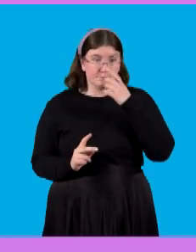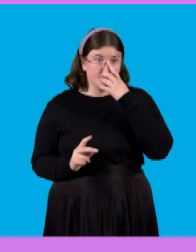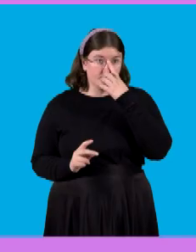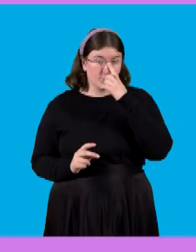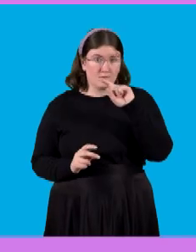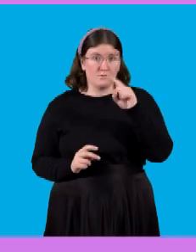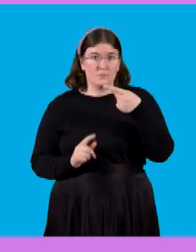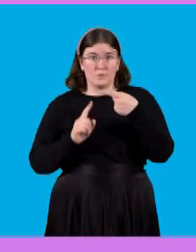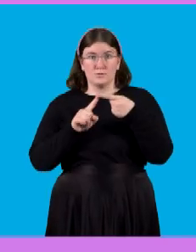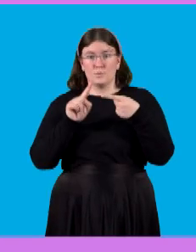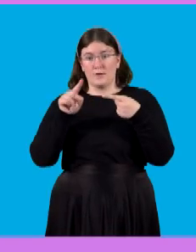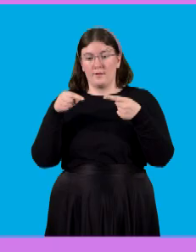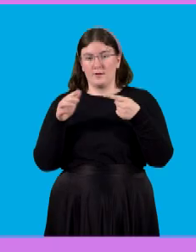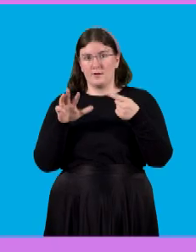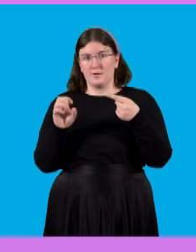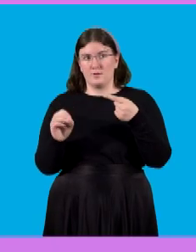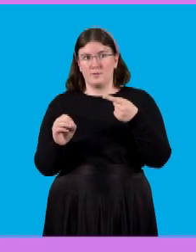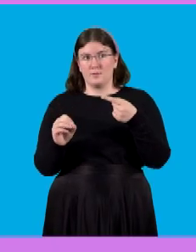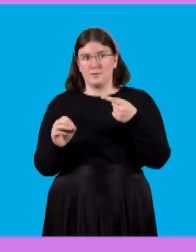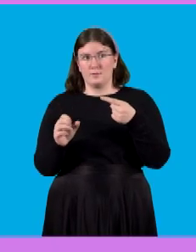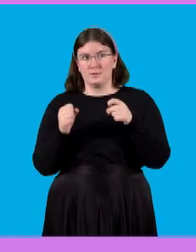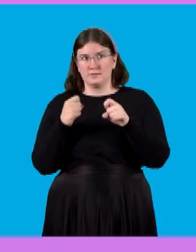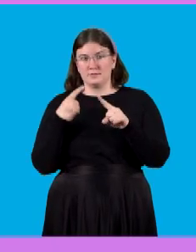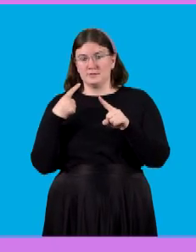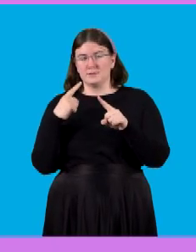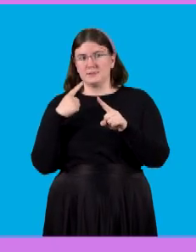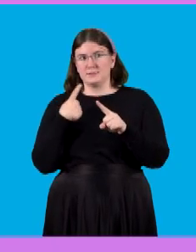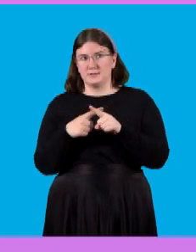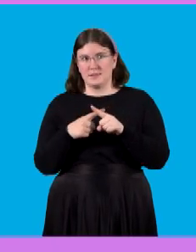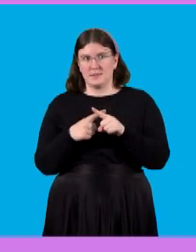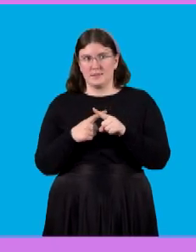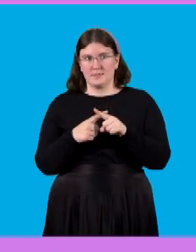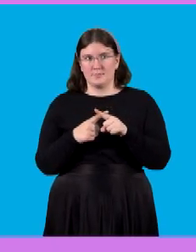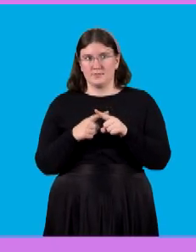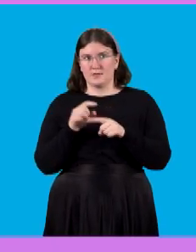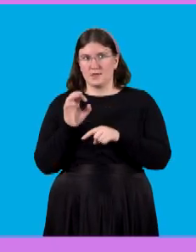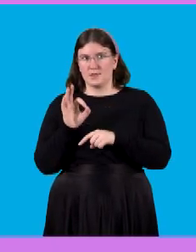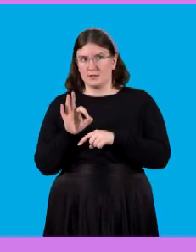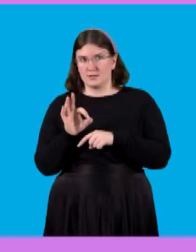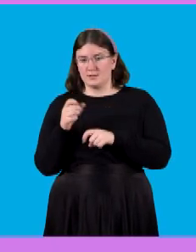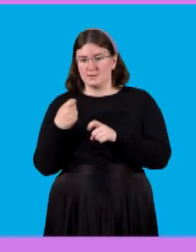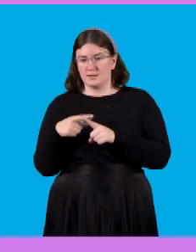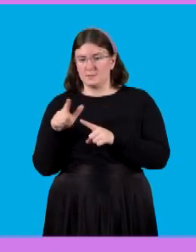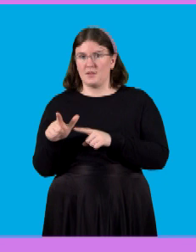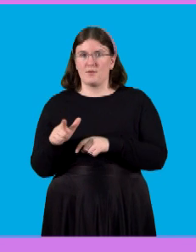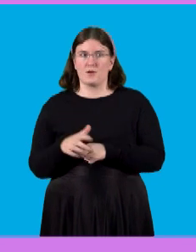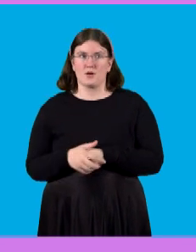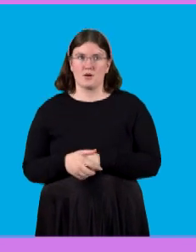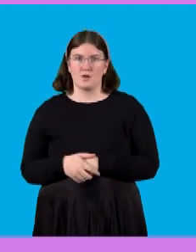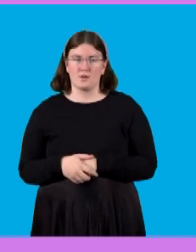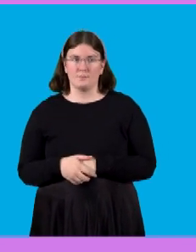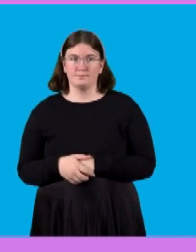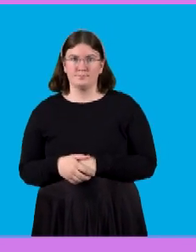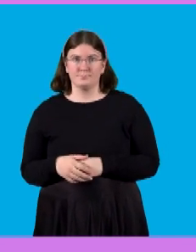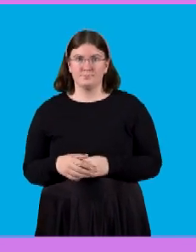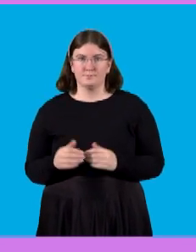Okay, so first of all, it's 1,090, multiply by 3, multiply by 7. So that will